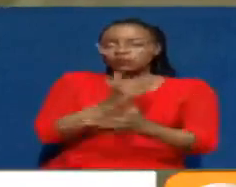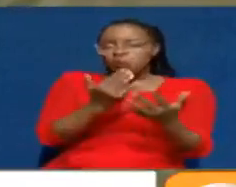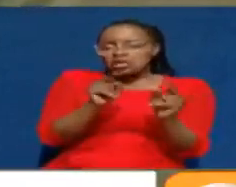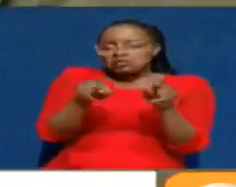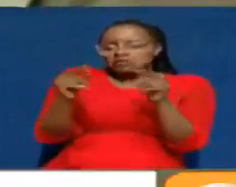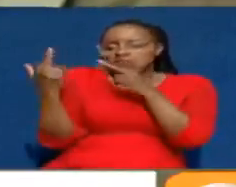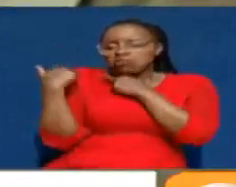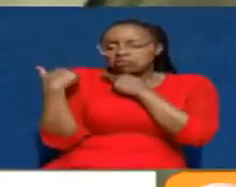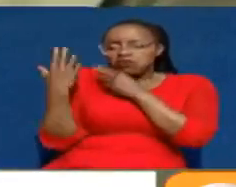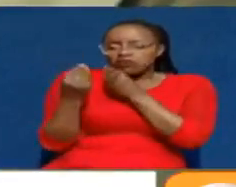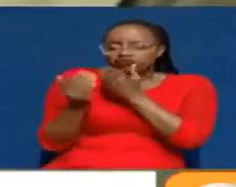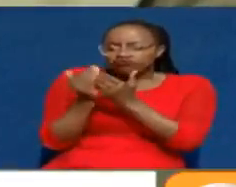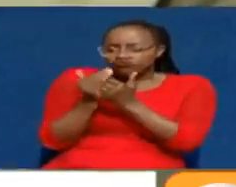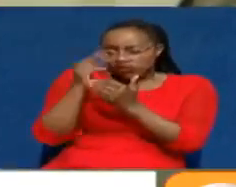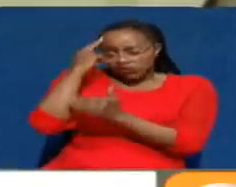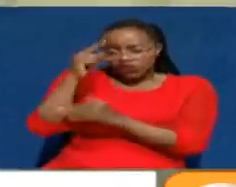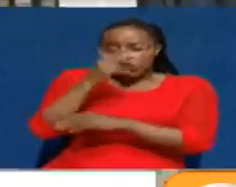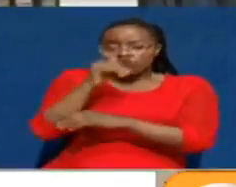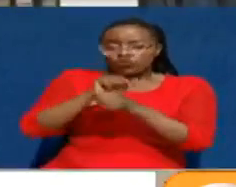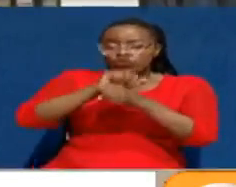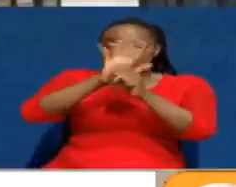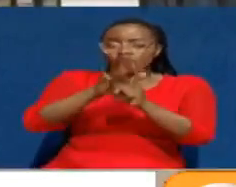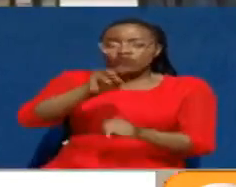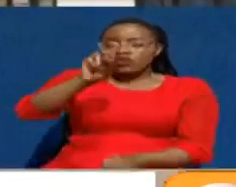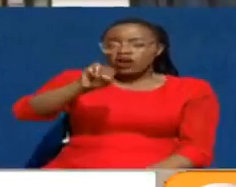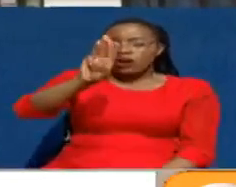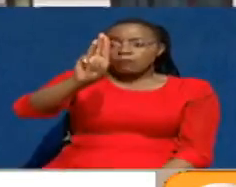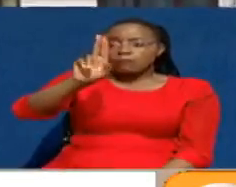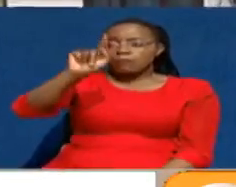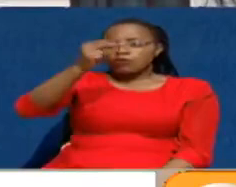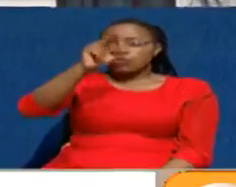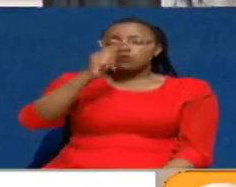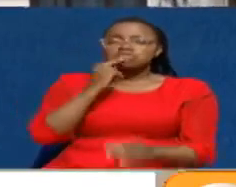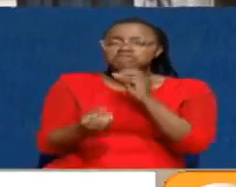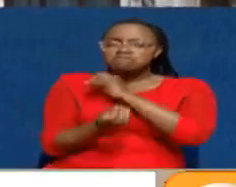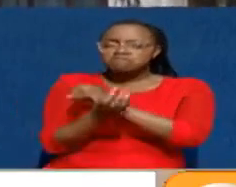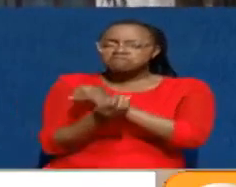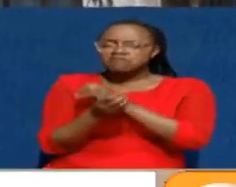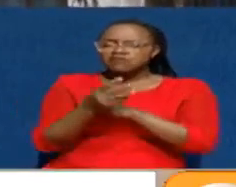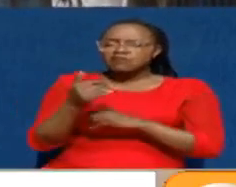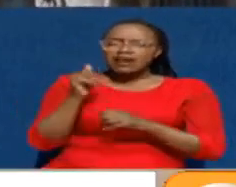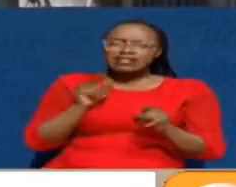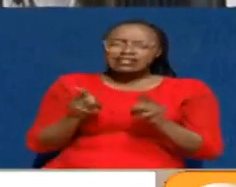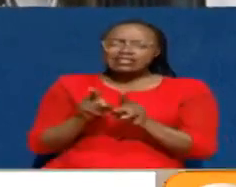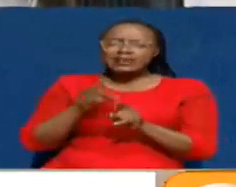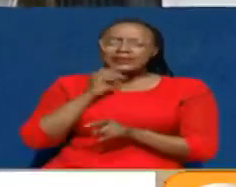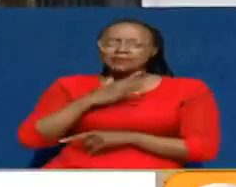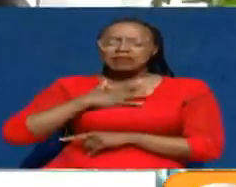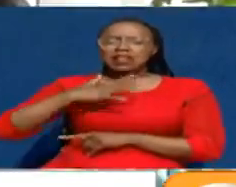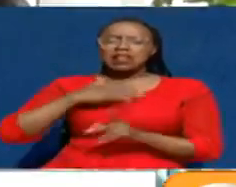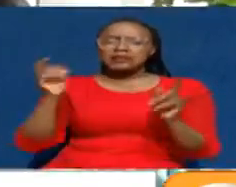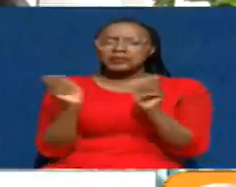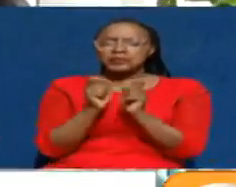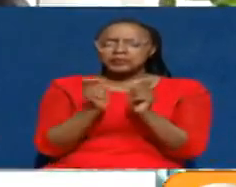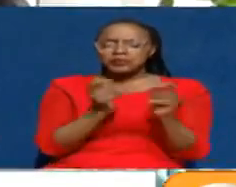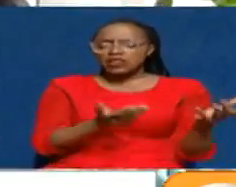handling COVID-19 cases in the city. Muthoni tells us that her sister had complained of chest pains before being rushed to